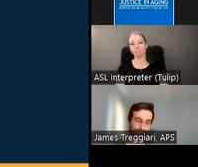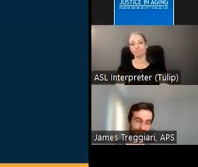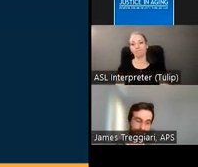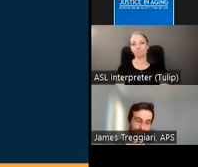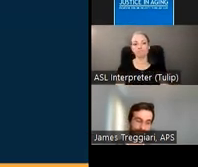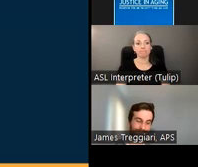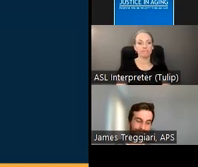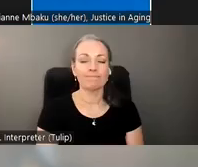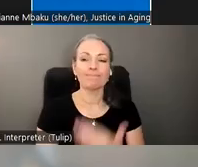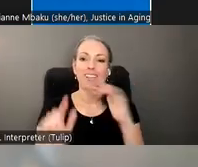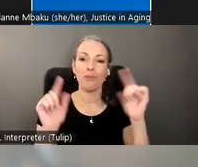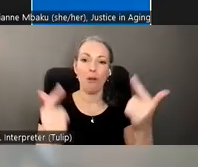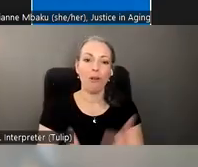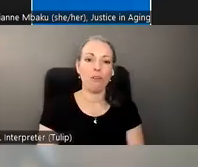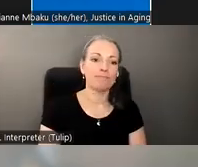Thank you, everyone.